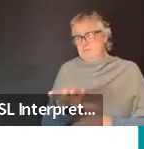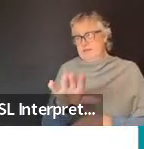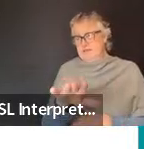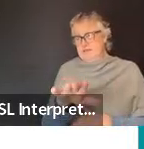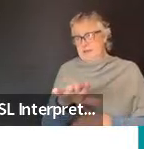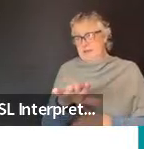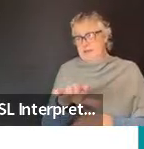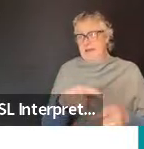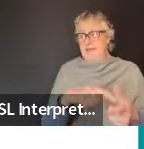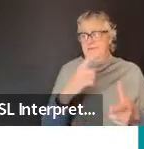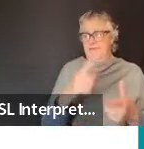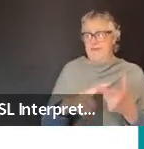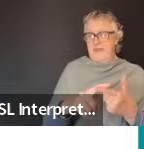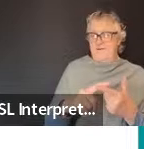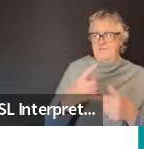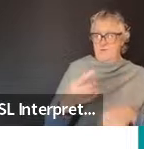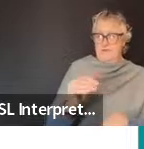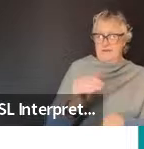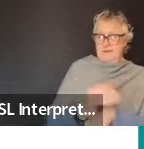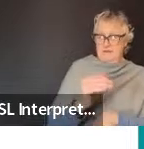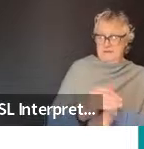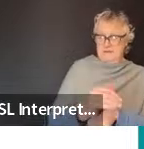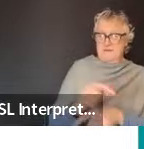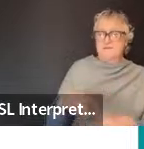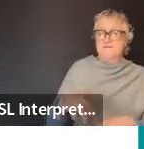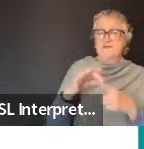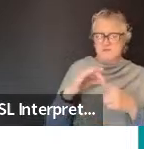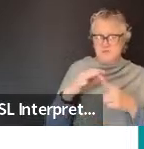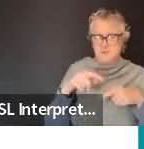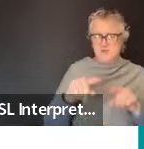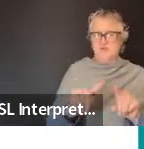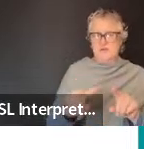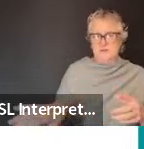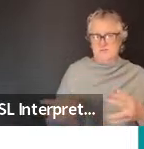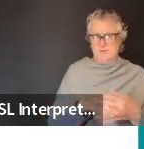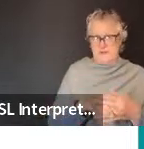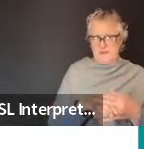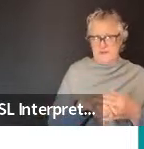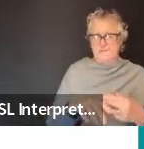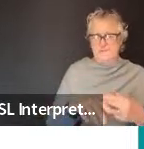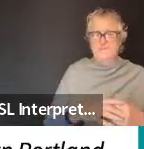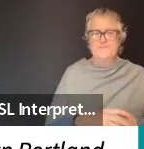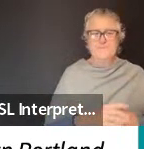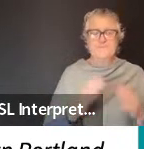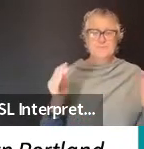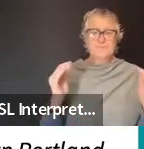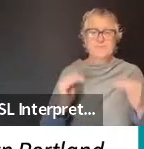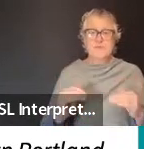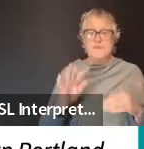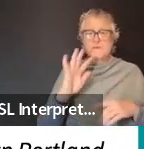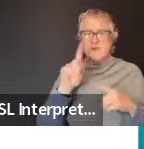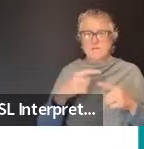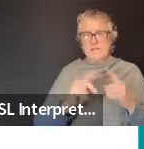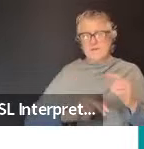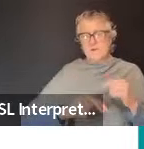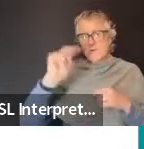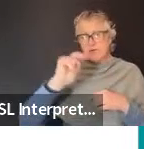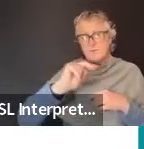for travel, especially for freight. So in the next one, let's talk about the northbound. So in the northbound